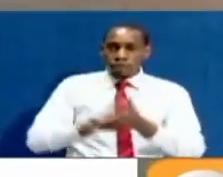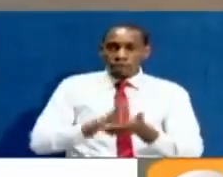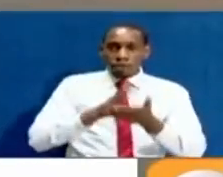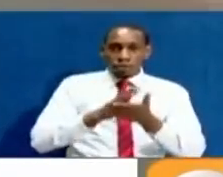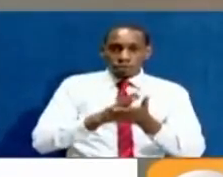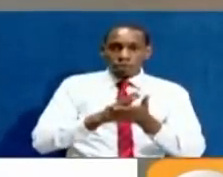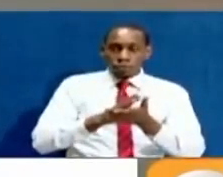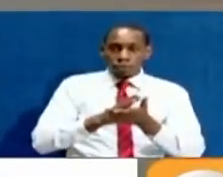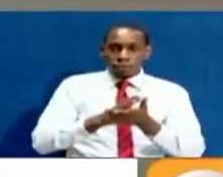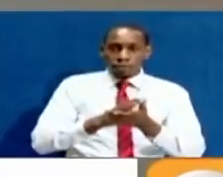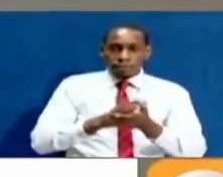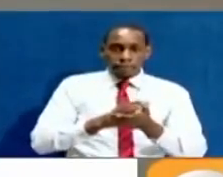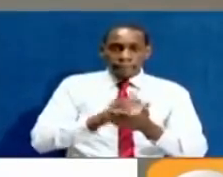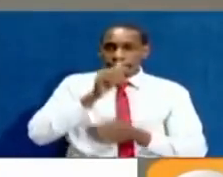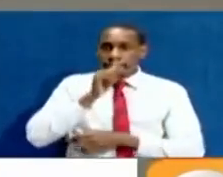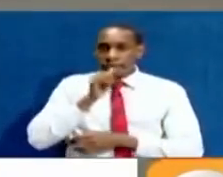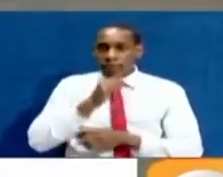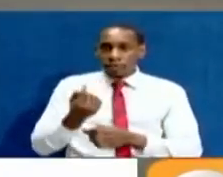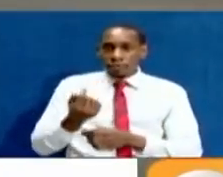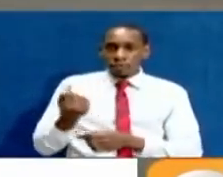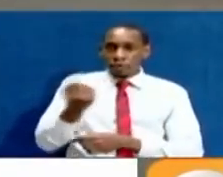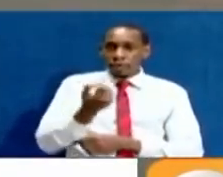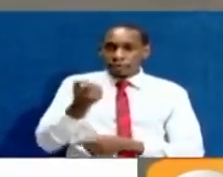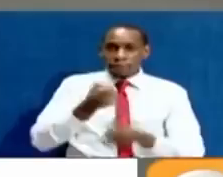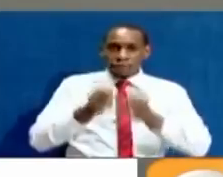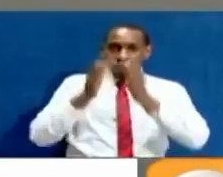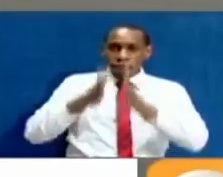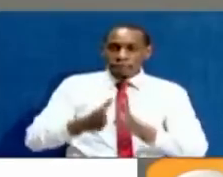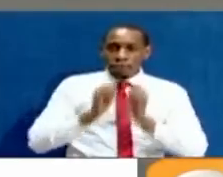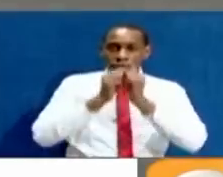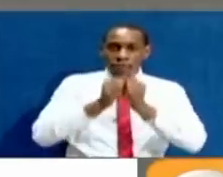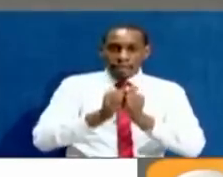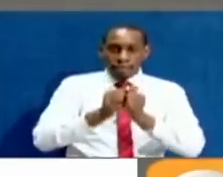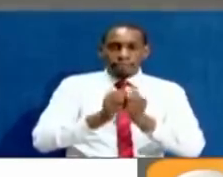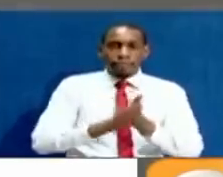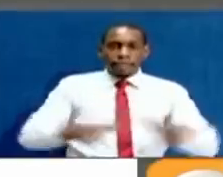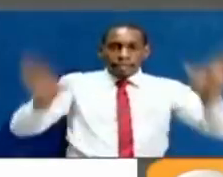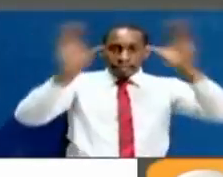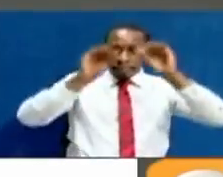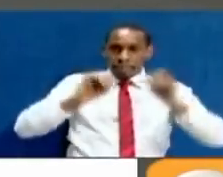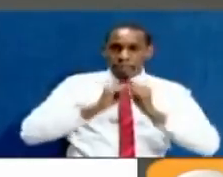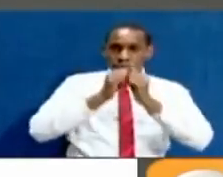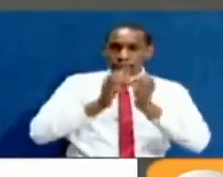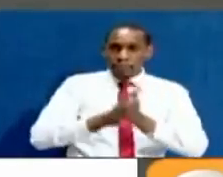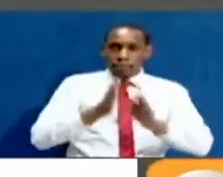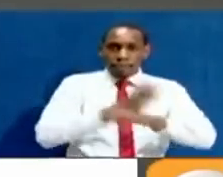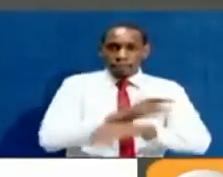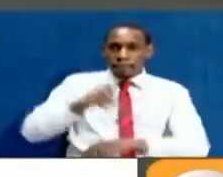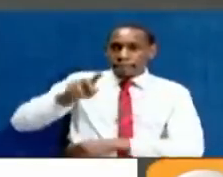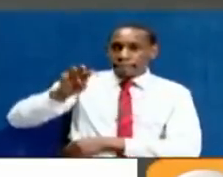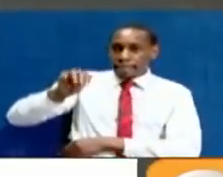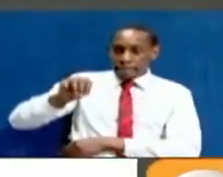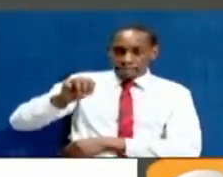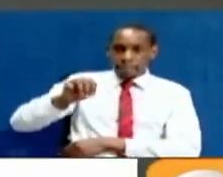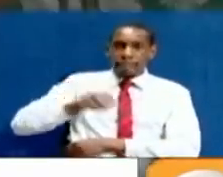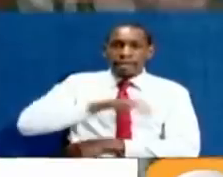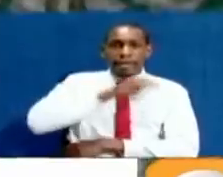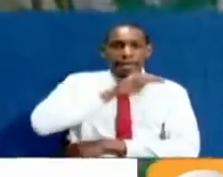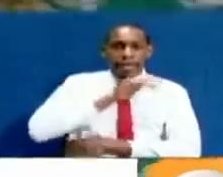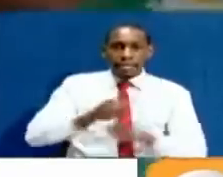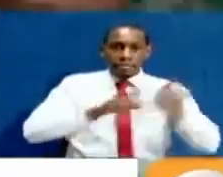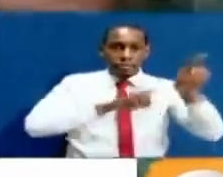closely guarded secret with only a limited number of officials accompanying him. The president, who was accompanied by former Prime Minister Raila